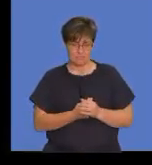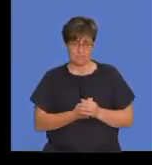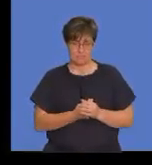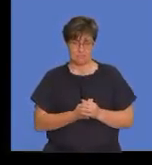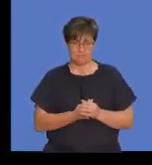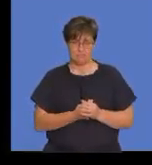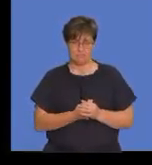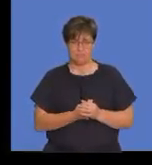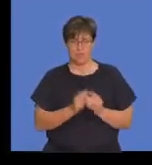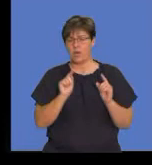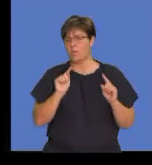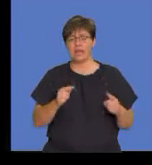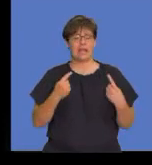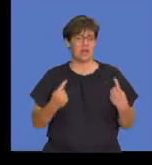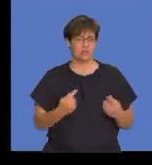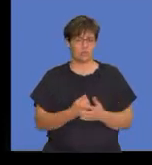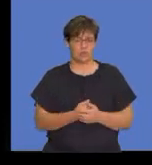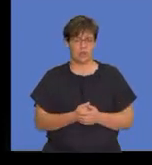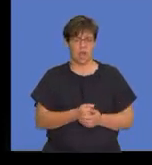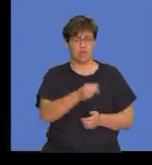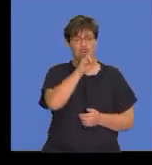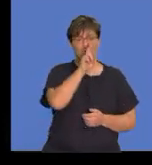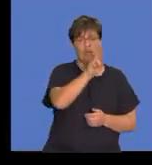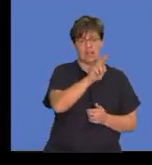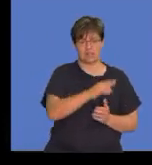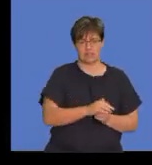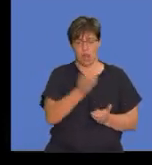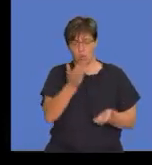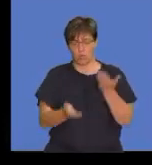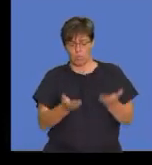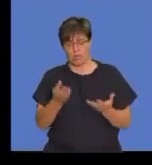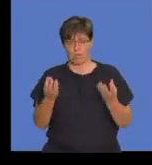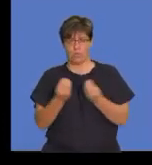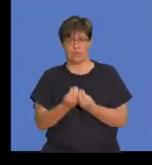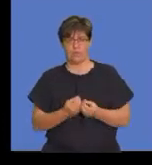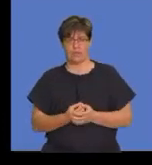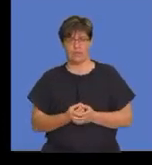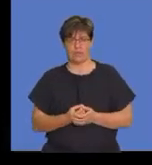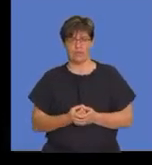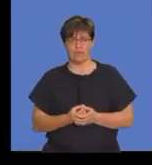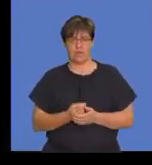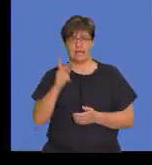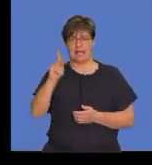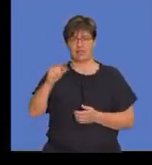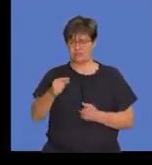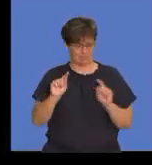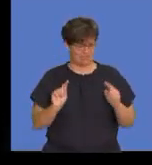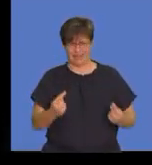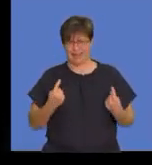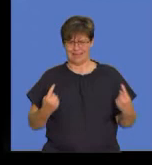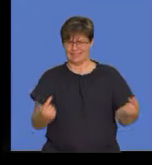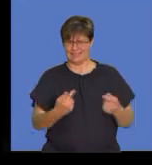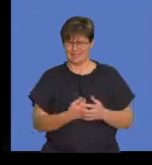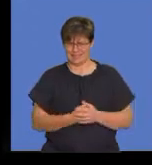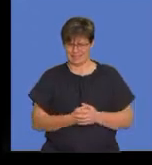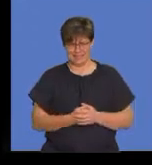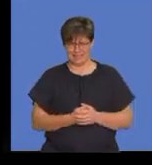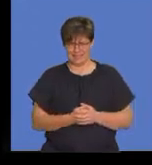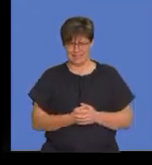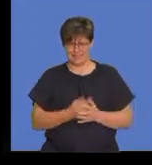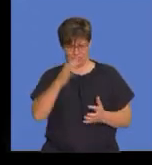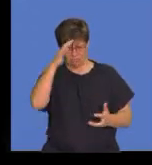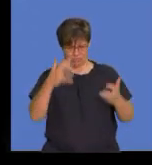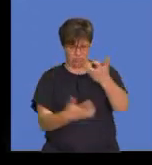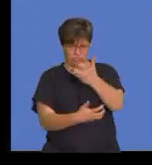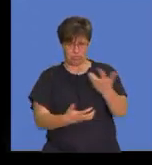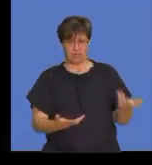cannot compare rands and compare it to kilograms. That will not make sense, right? So